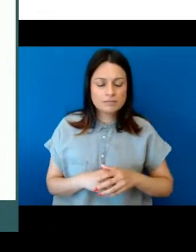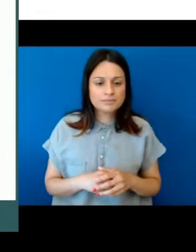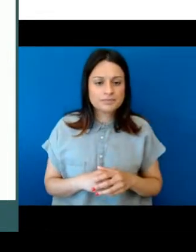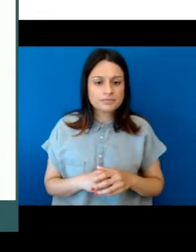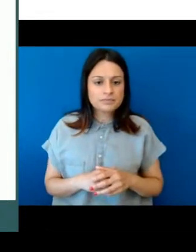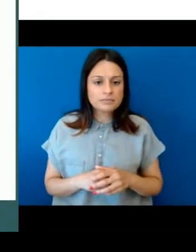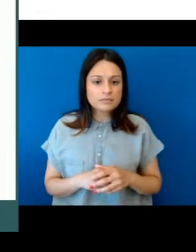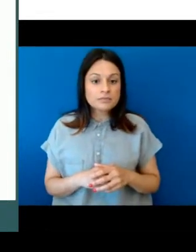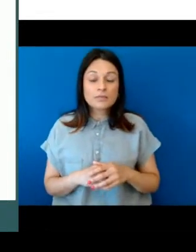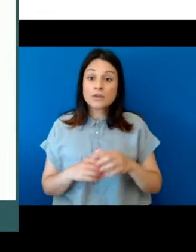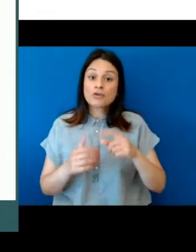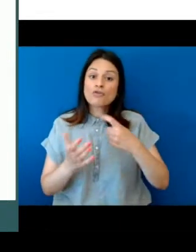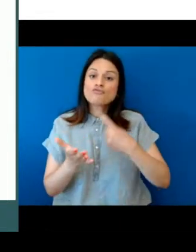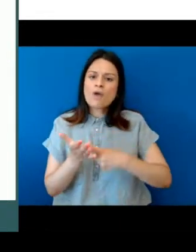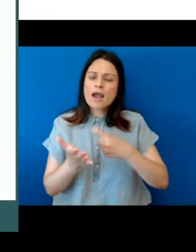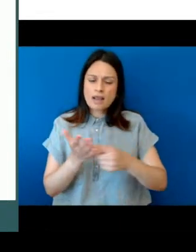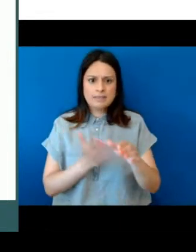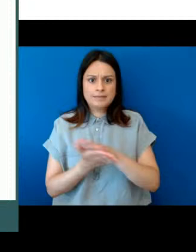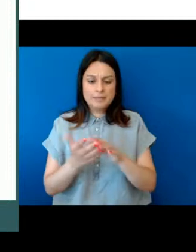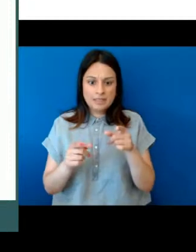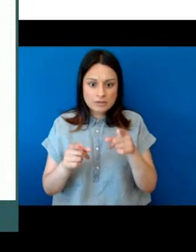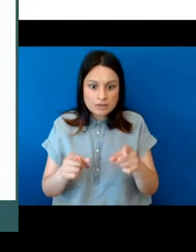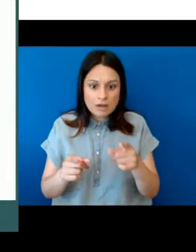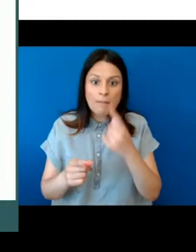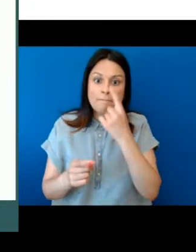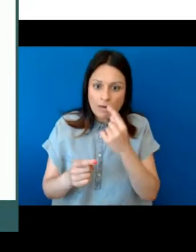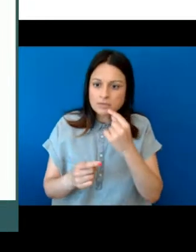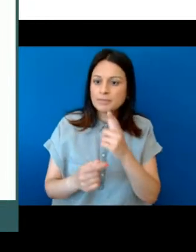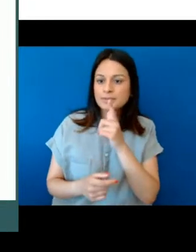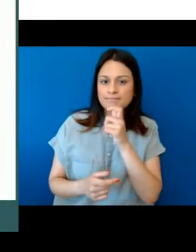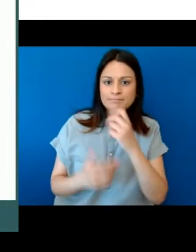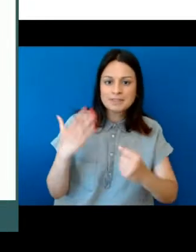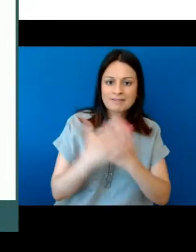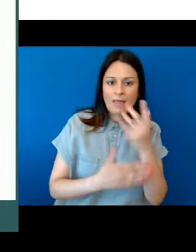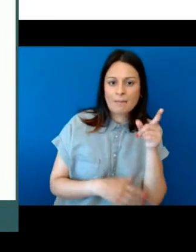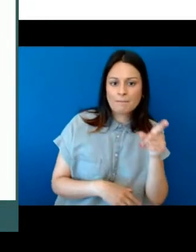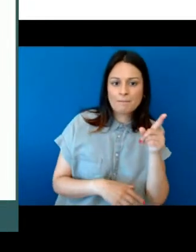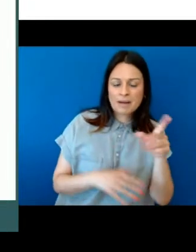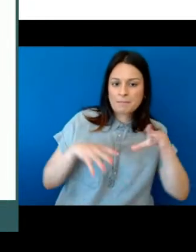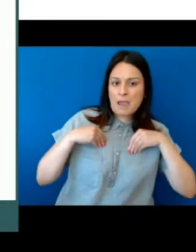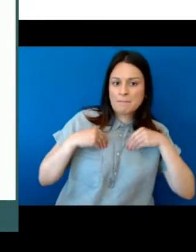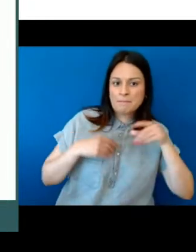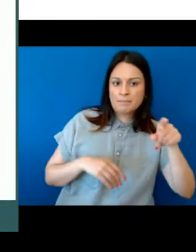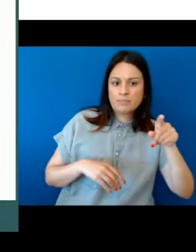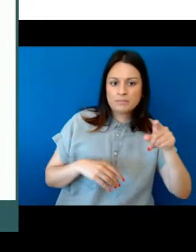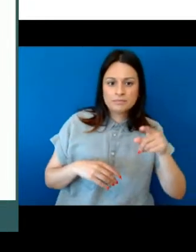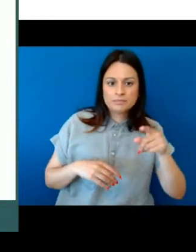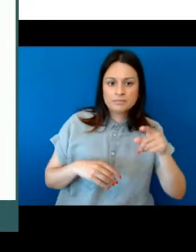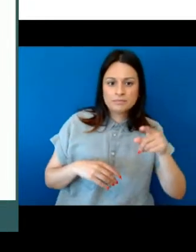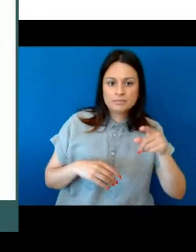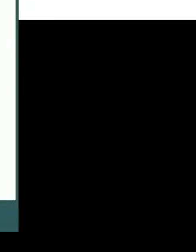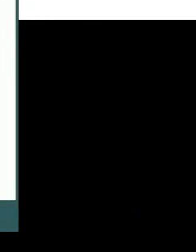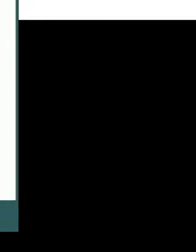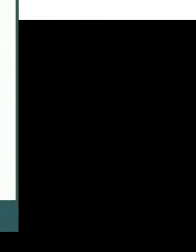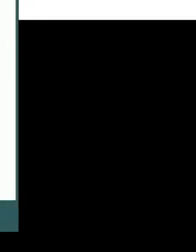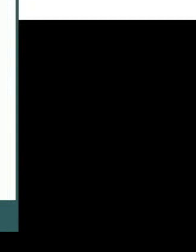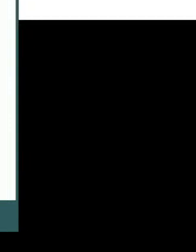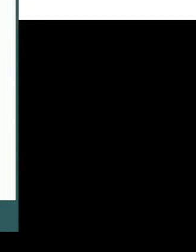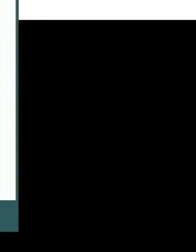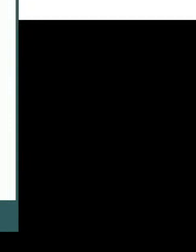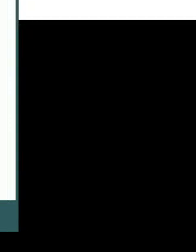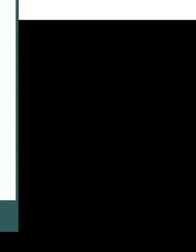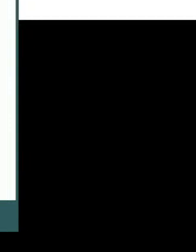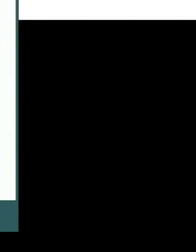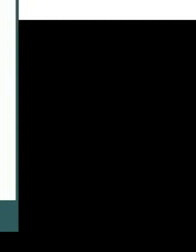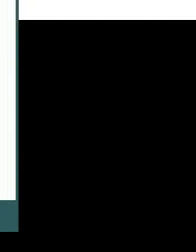sign for asthma development. And the good news? Well, If you do